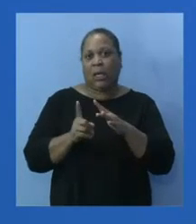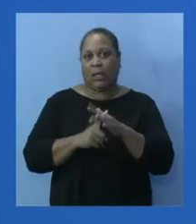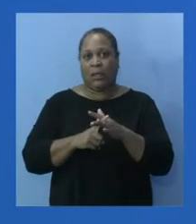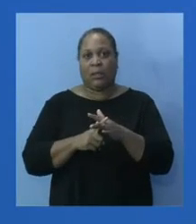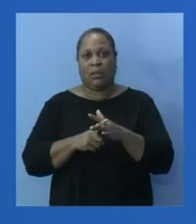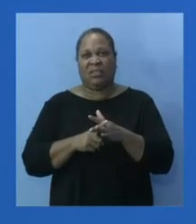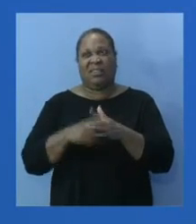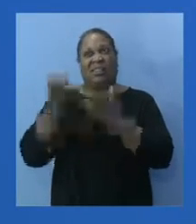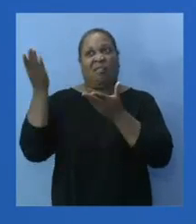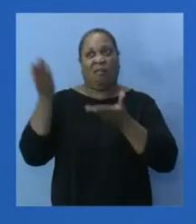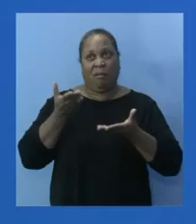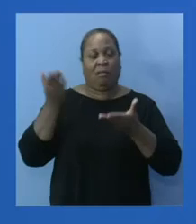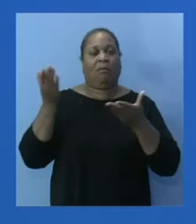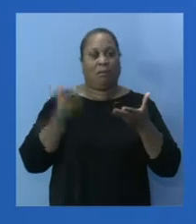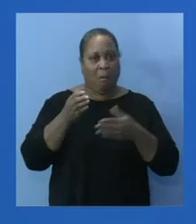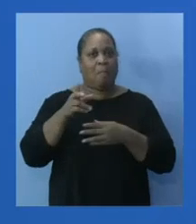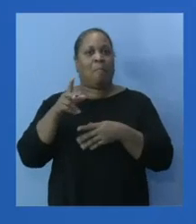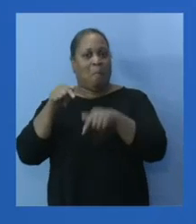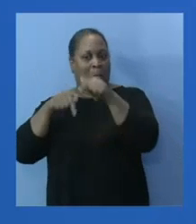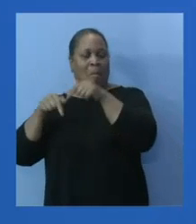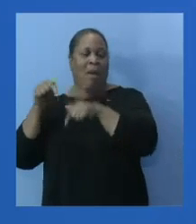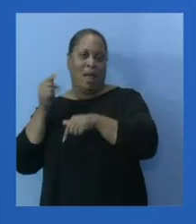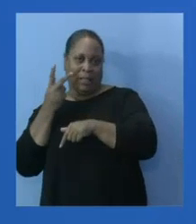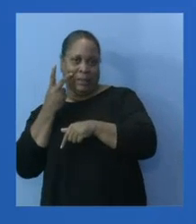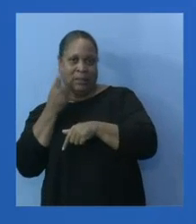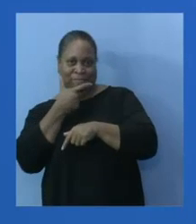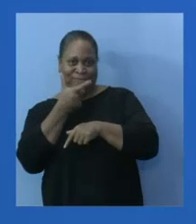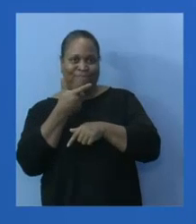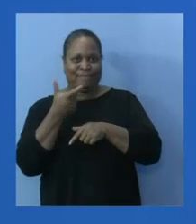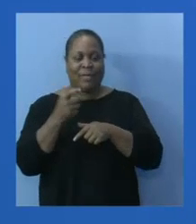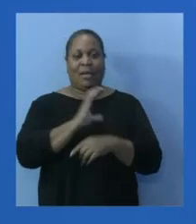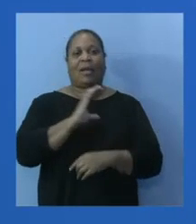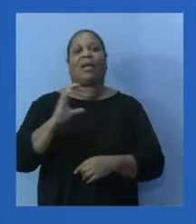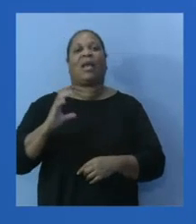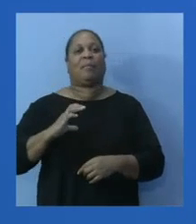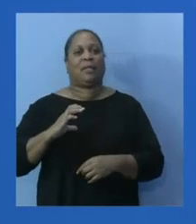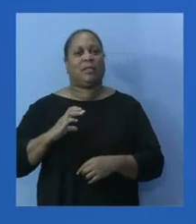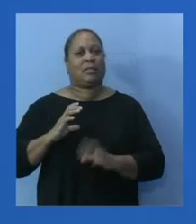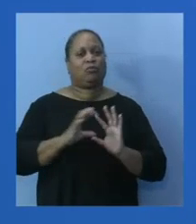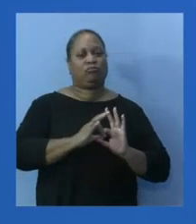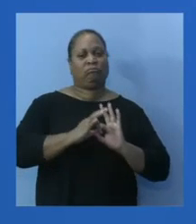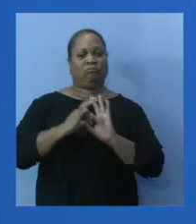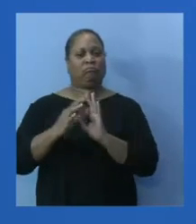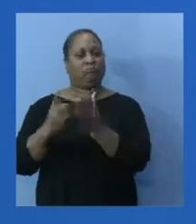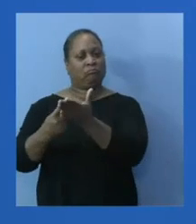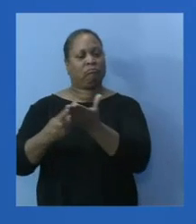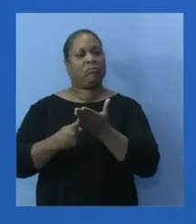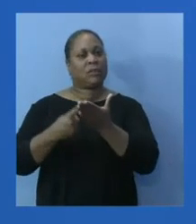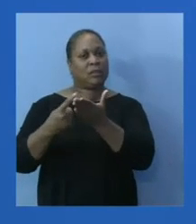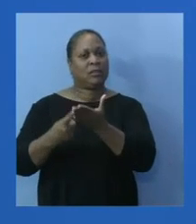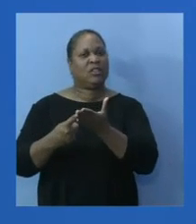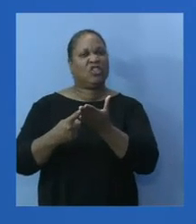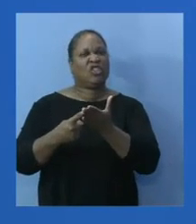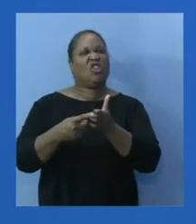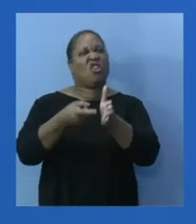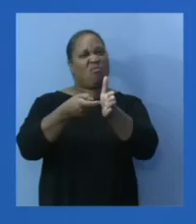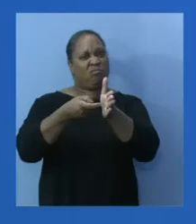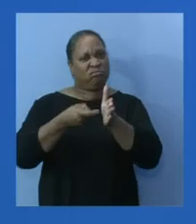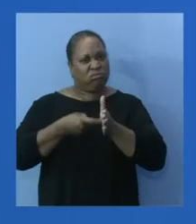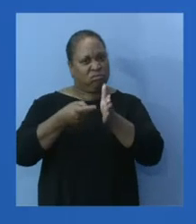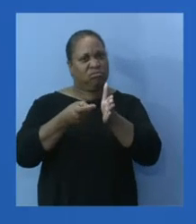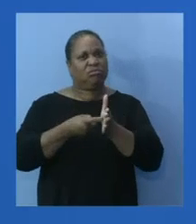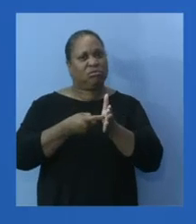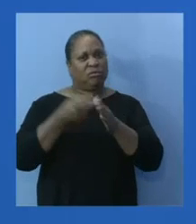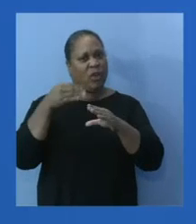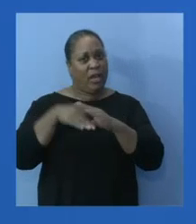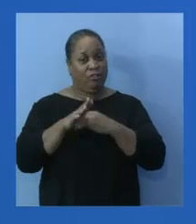becoming imported. The cabinet is in discussions with respect to the criteria for entry. You'll note that the United